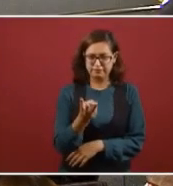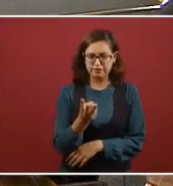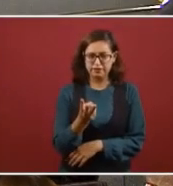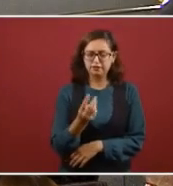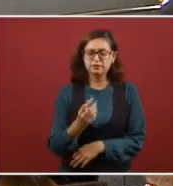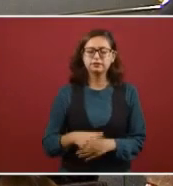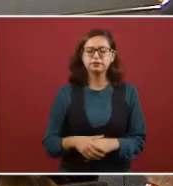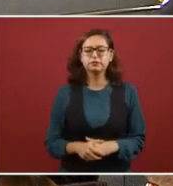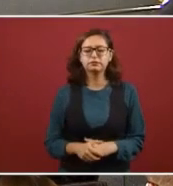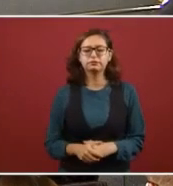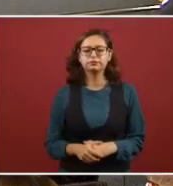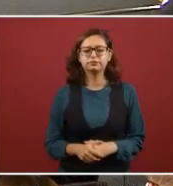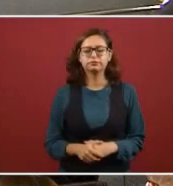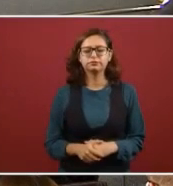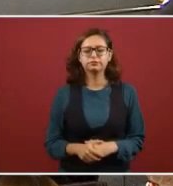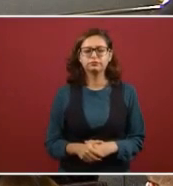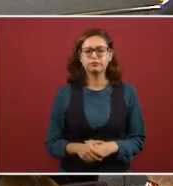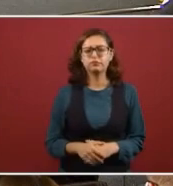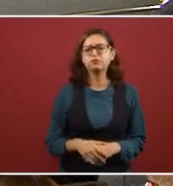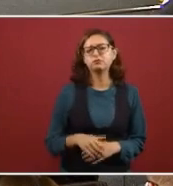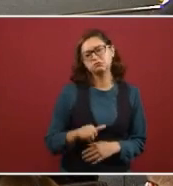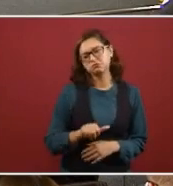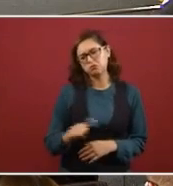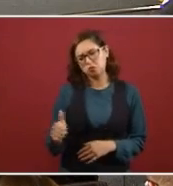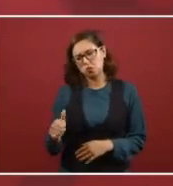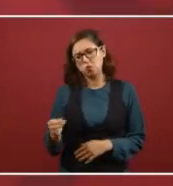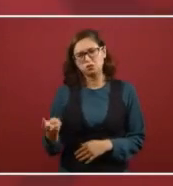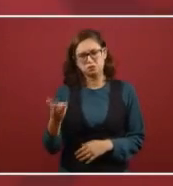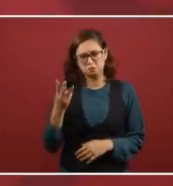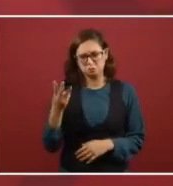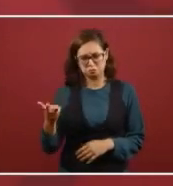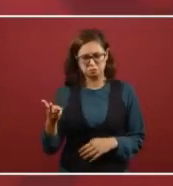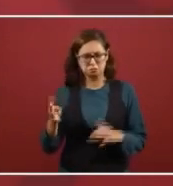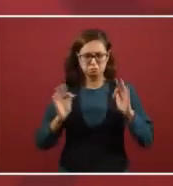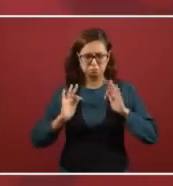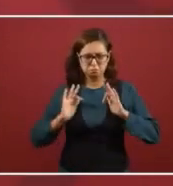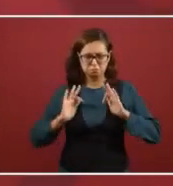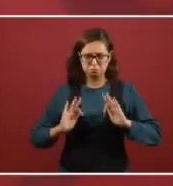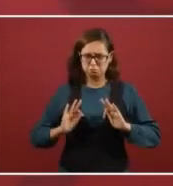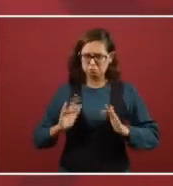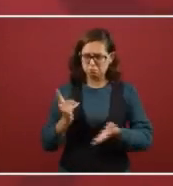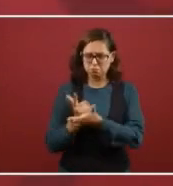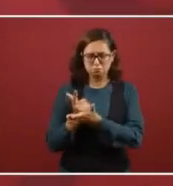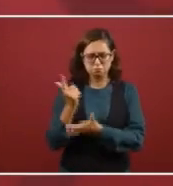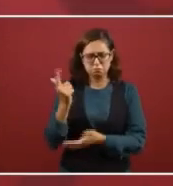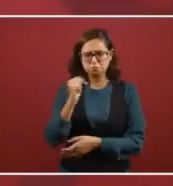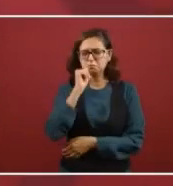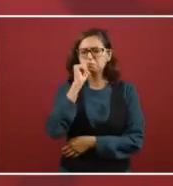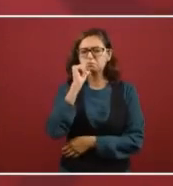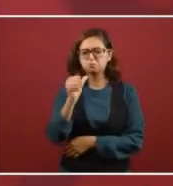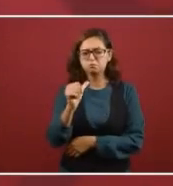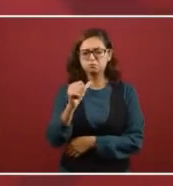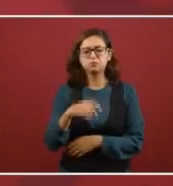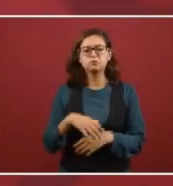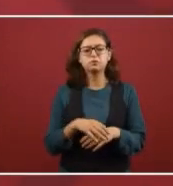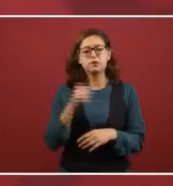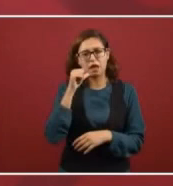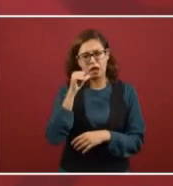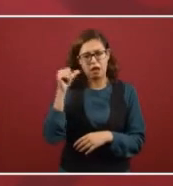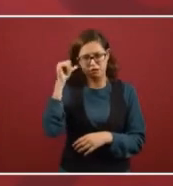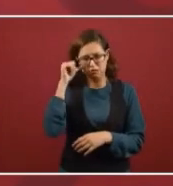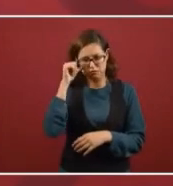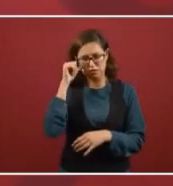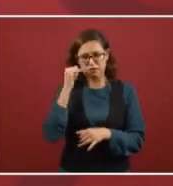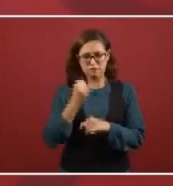a situation that's guarded, 3 people. So this was the medical report we